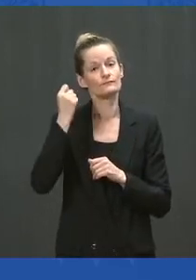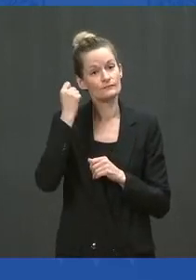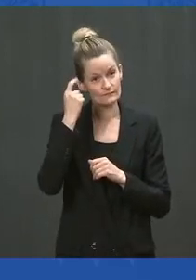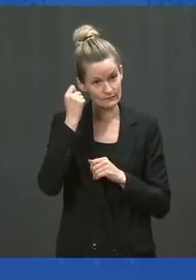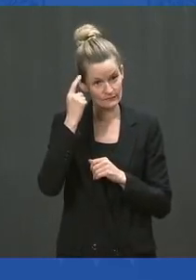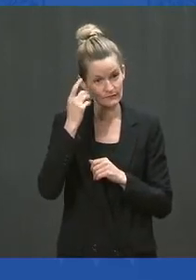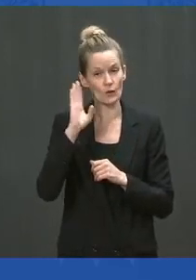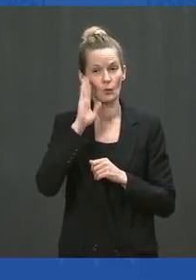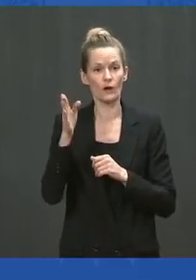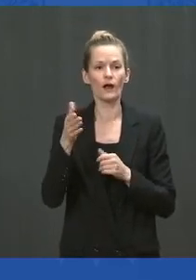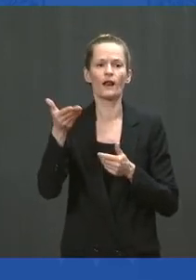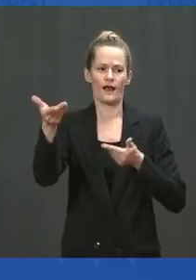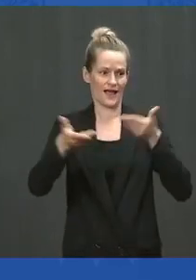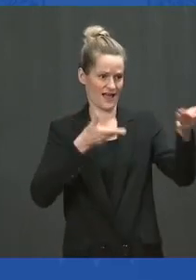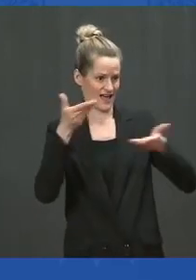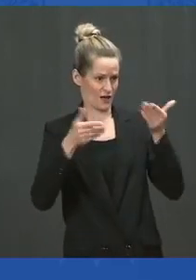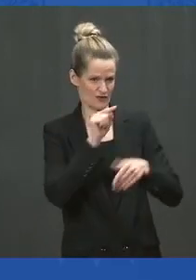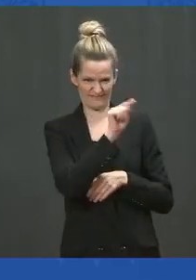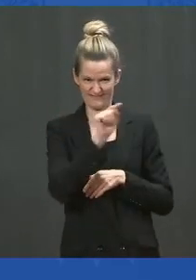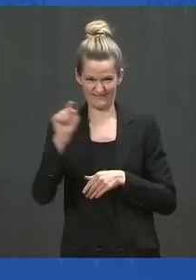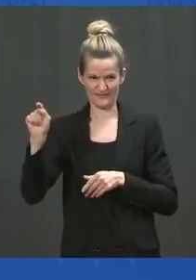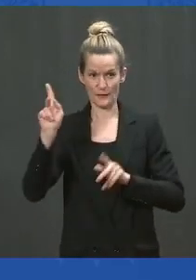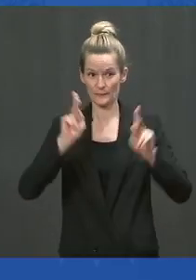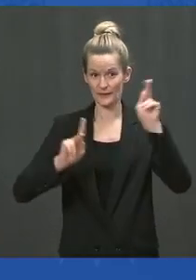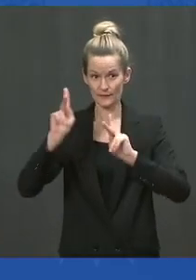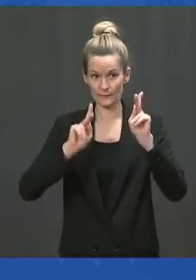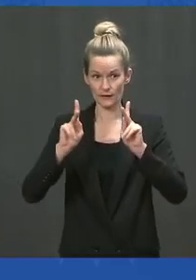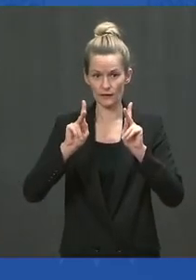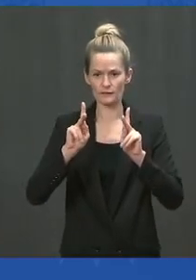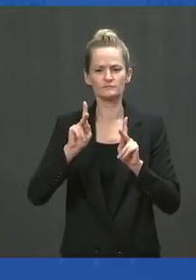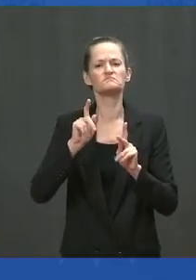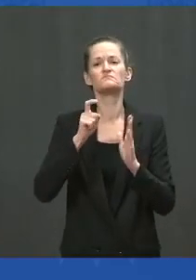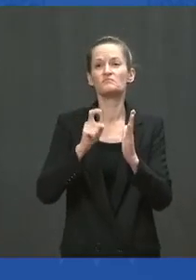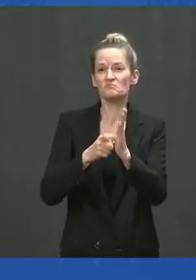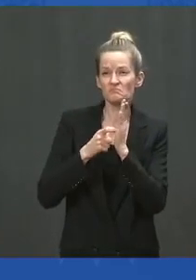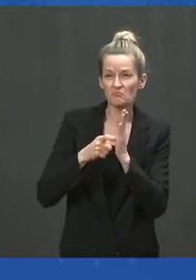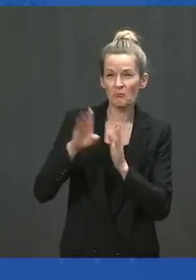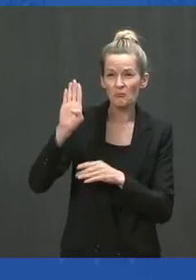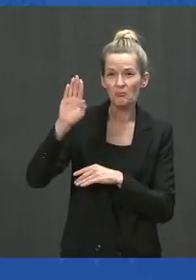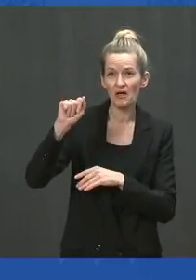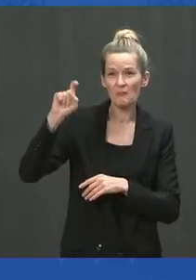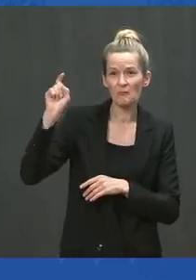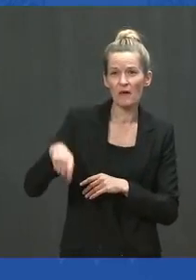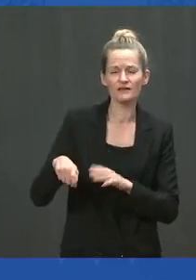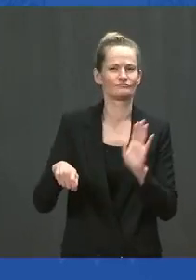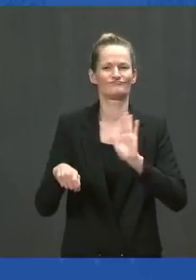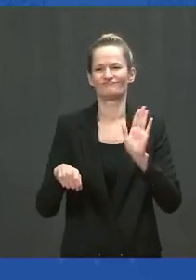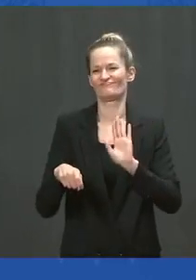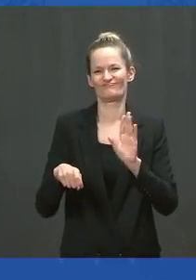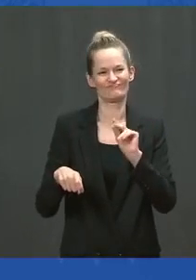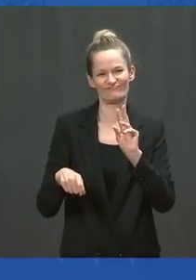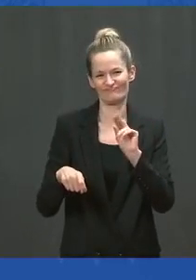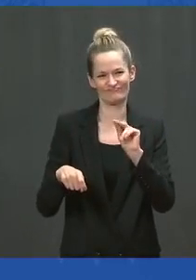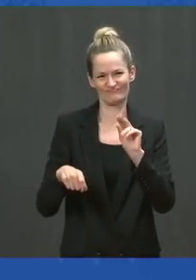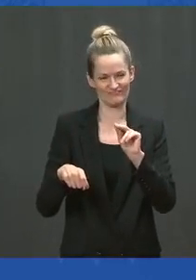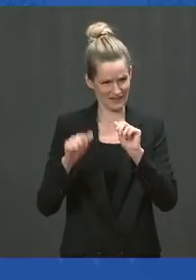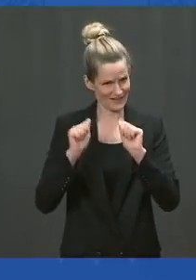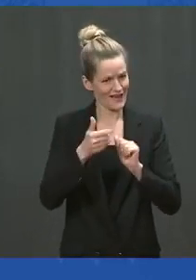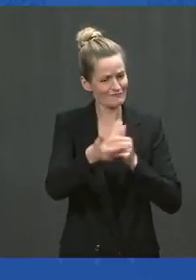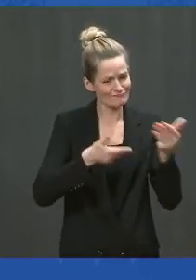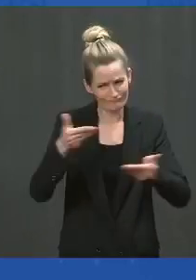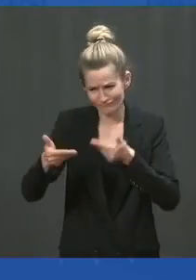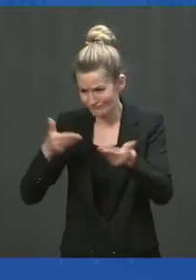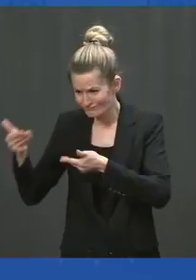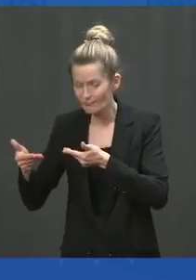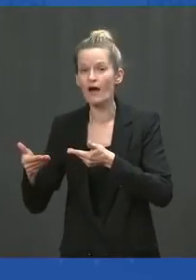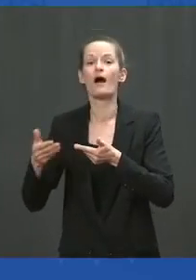It's a blue-collar blueprint to rebuild America. Which brings me to another piece of good news this morning.